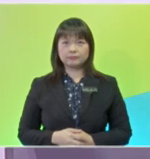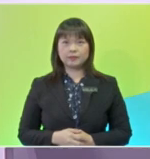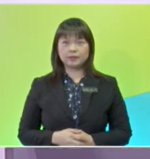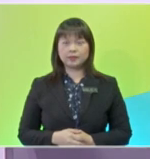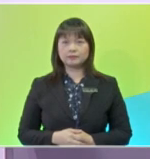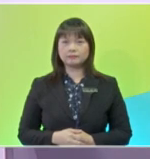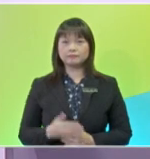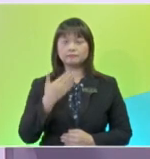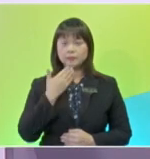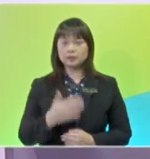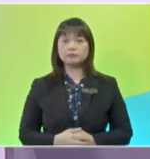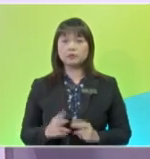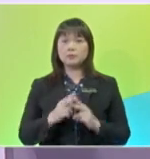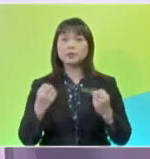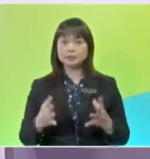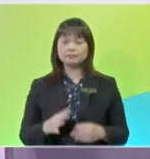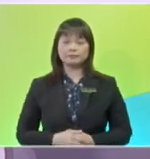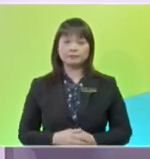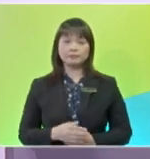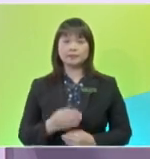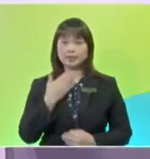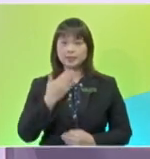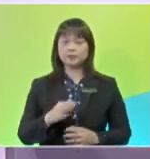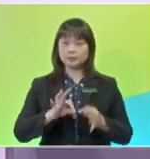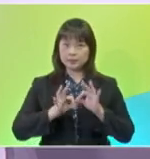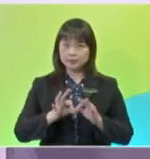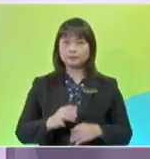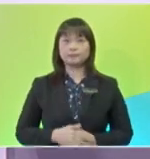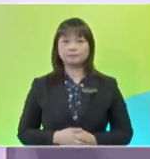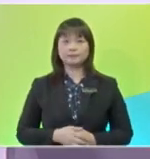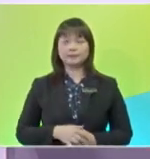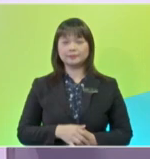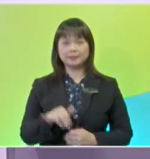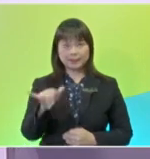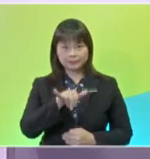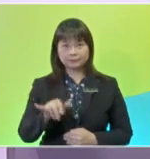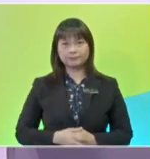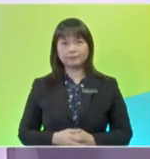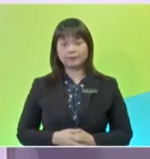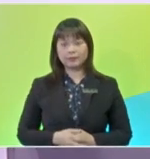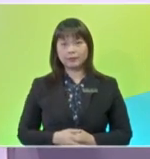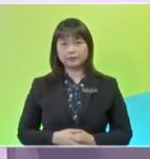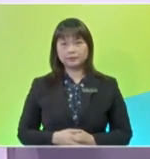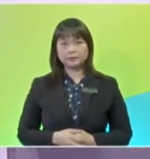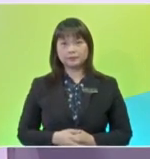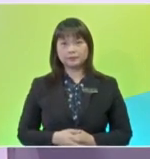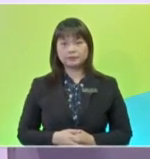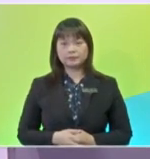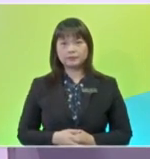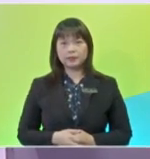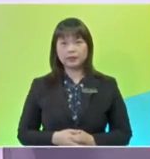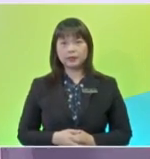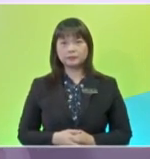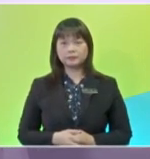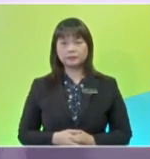And let's also thank our lovely interpreter, Ms. Koo, for joining us and interpreting the session as well along with us.